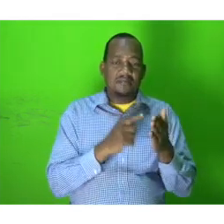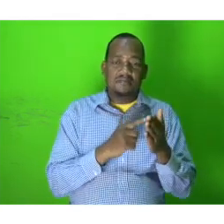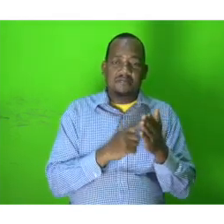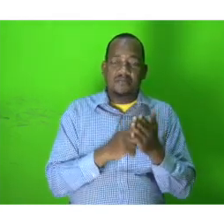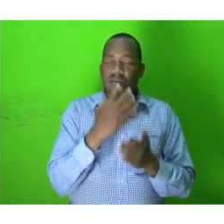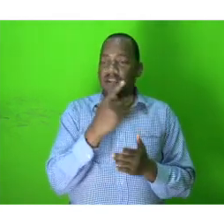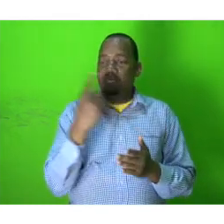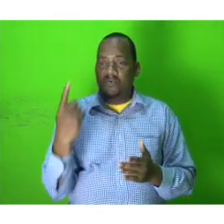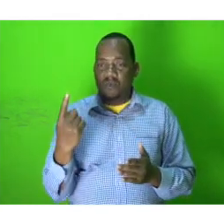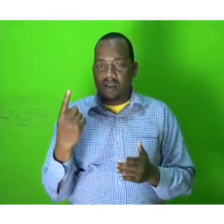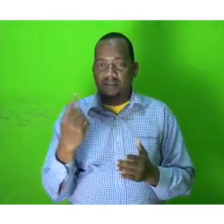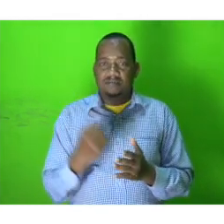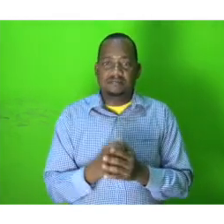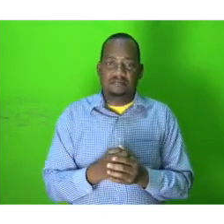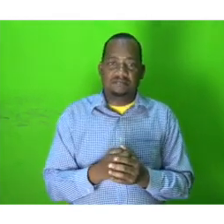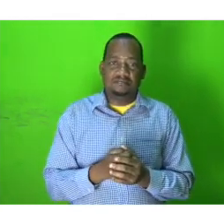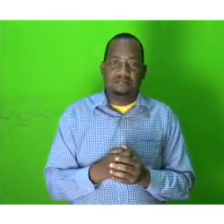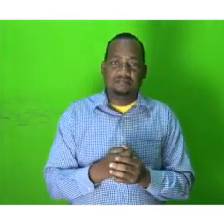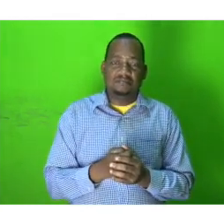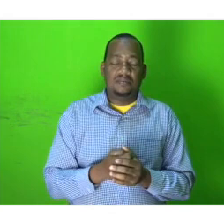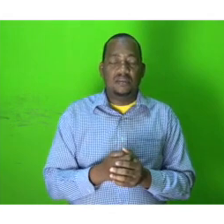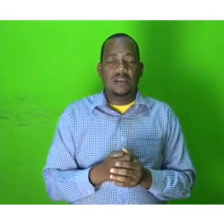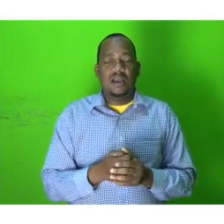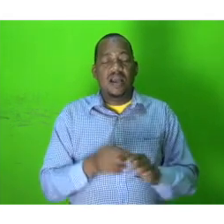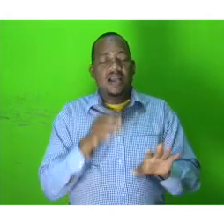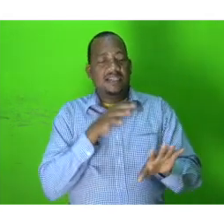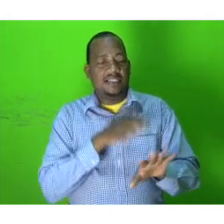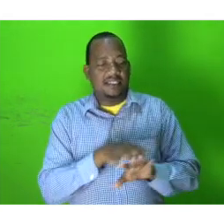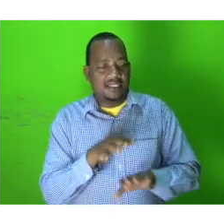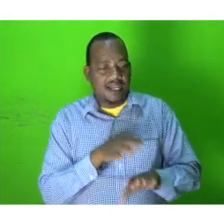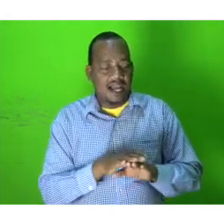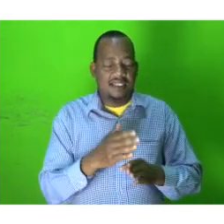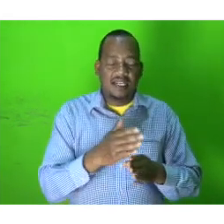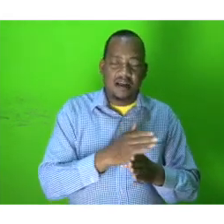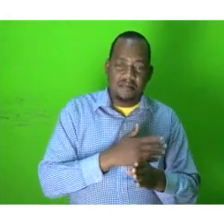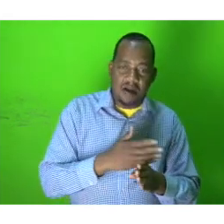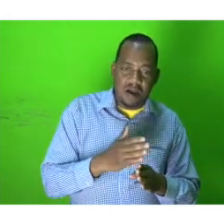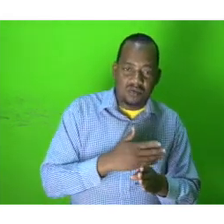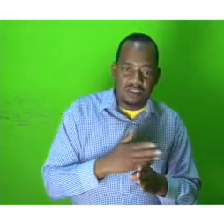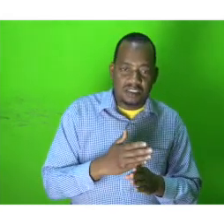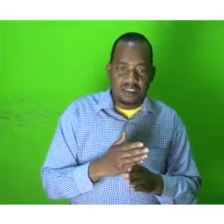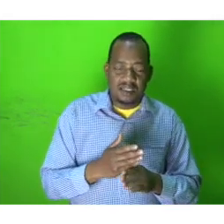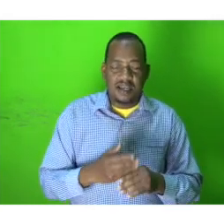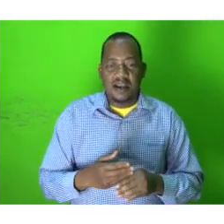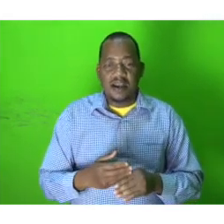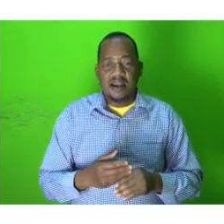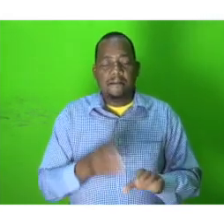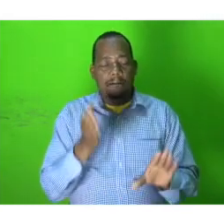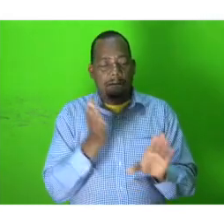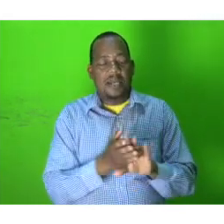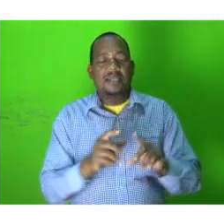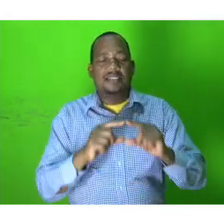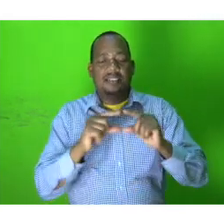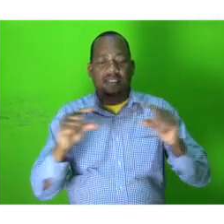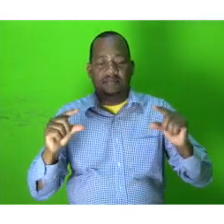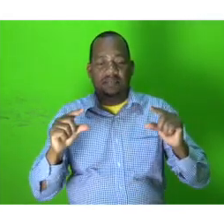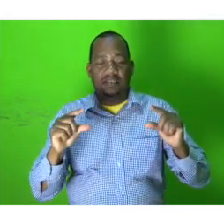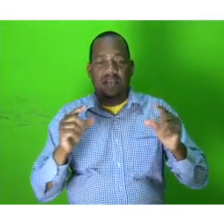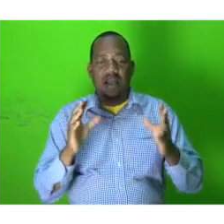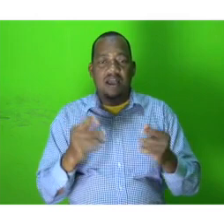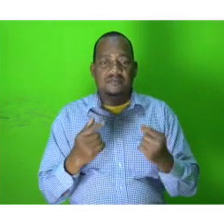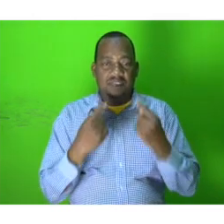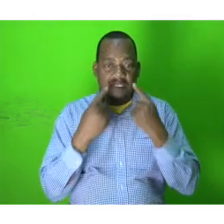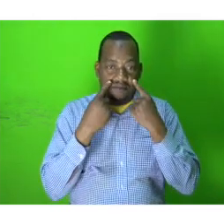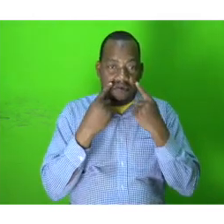Example number one. The example number one discuss about bank